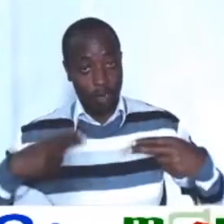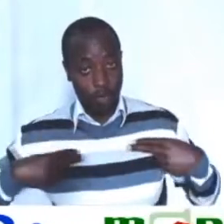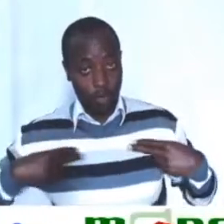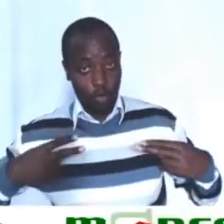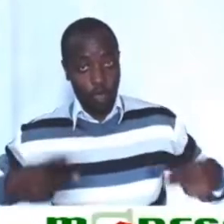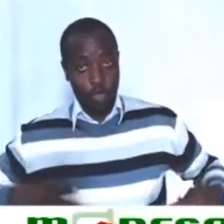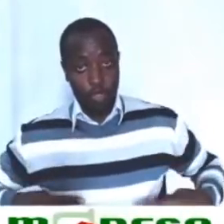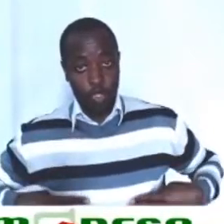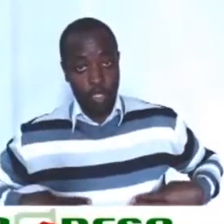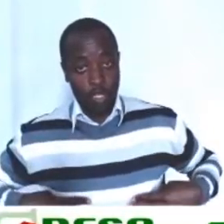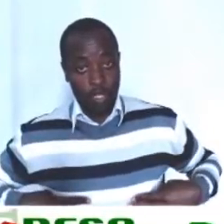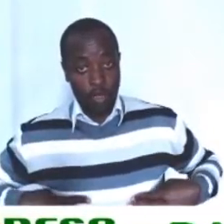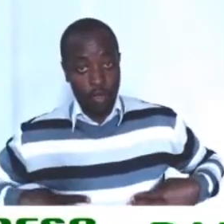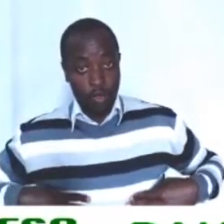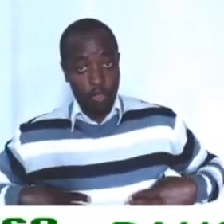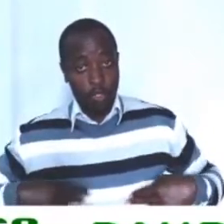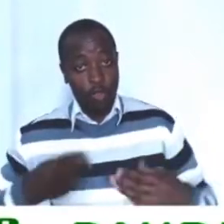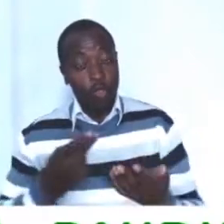was sown